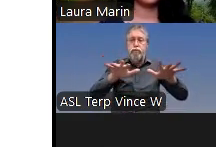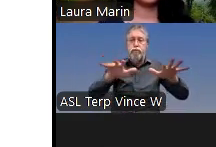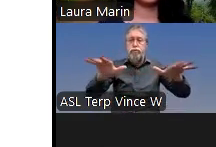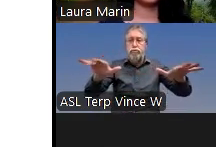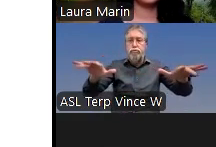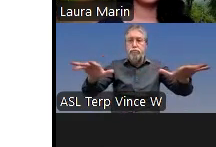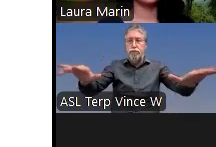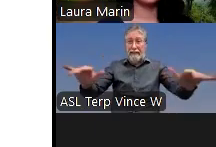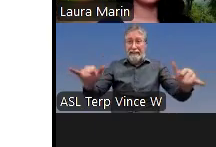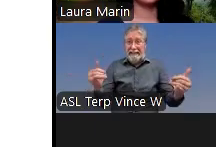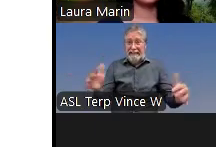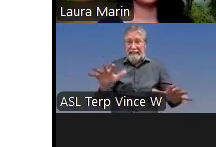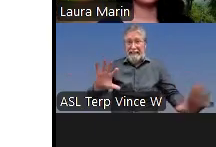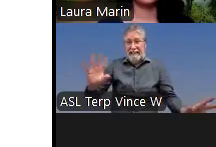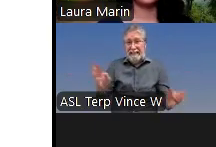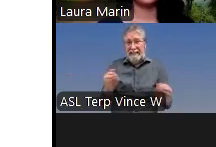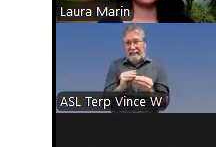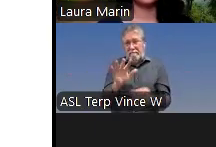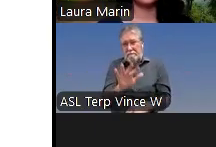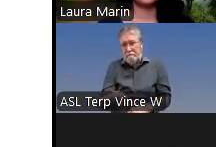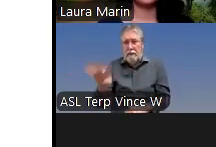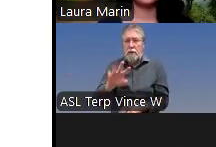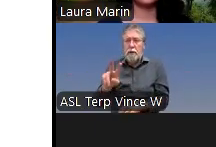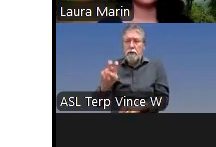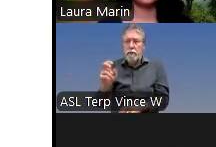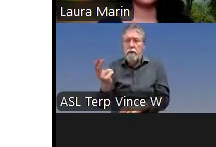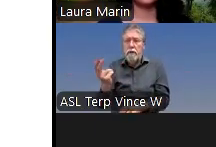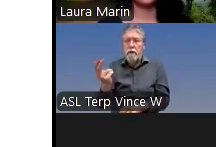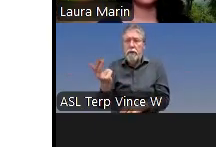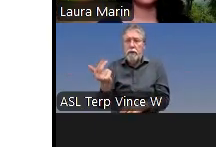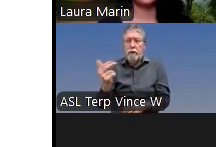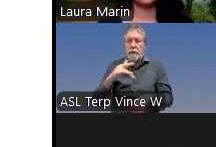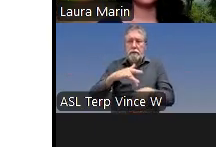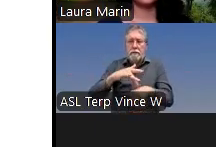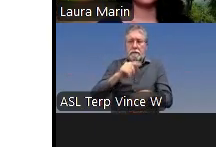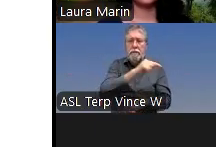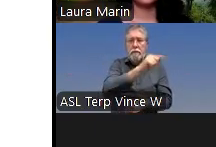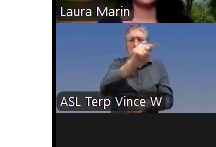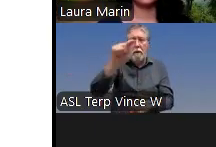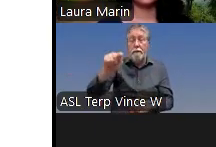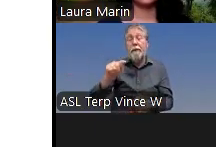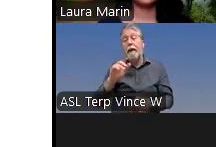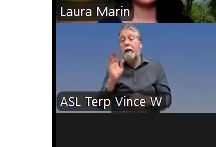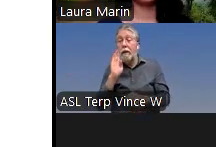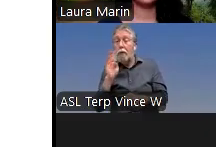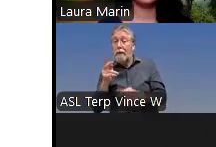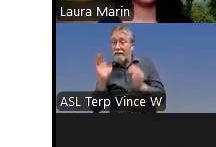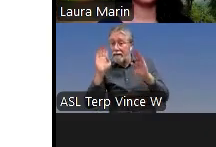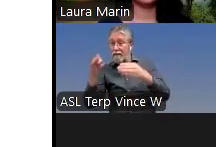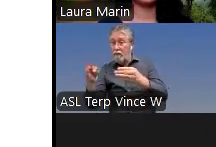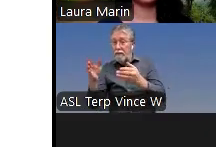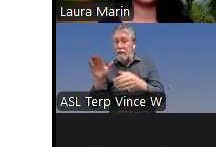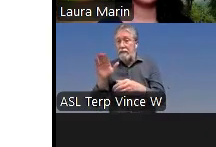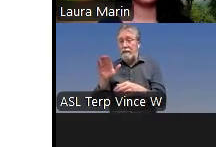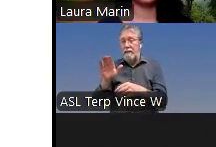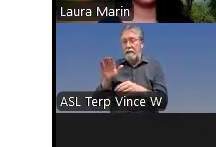now about 213 sites across the country, and we have, of course, the 8 we're going to talk about today. We have sites